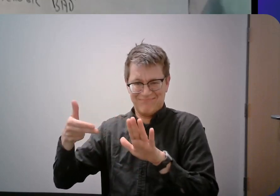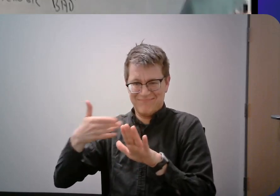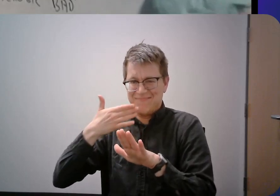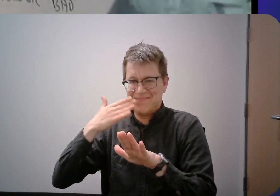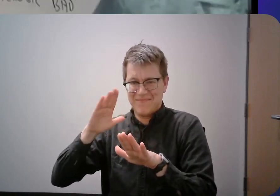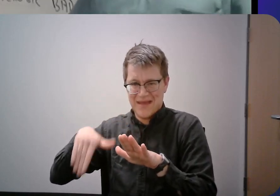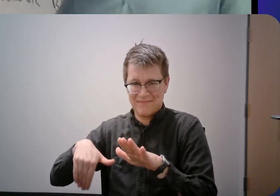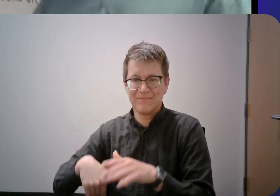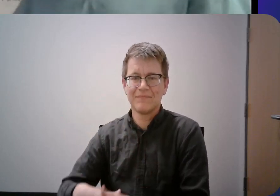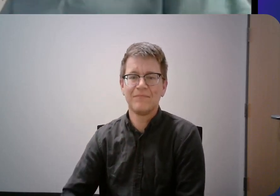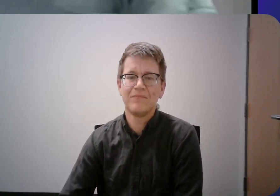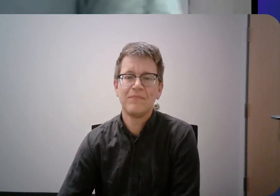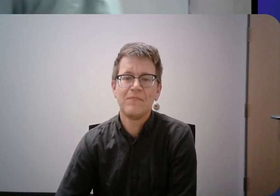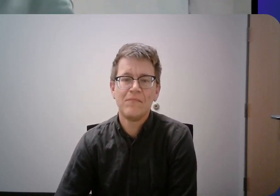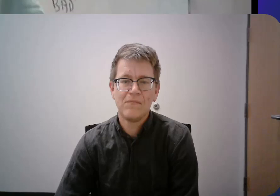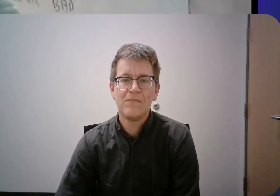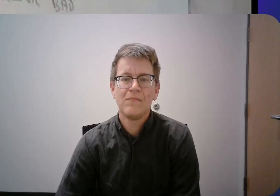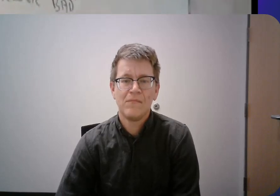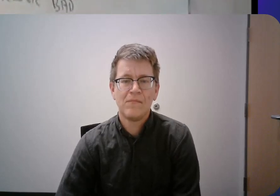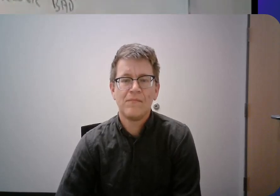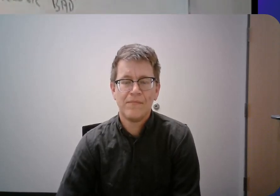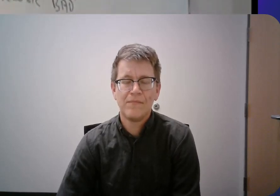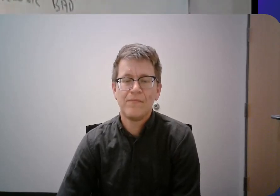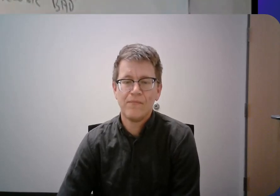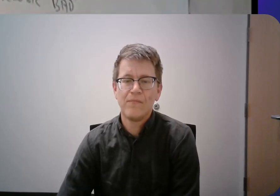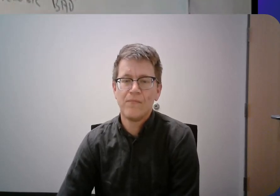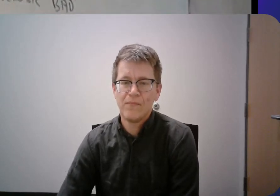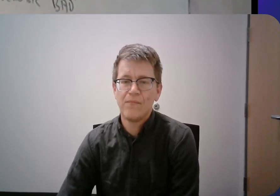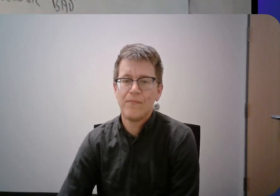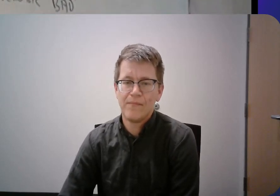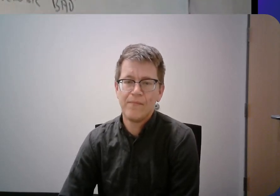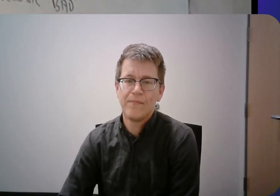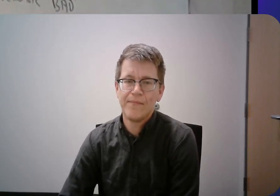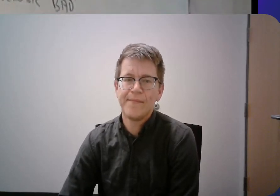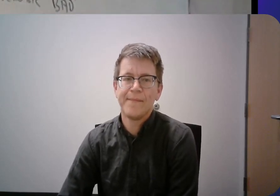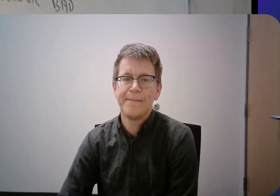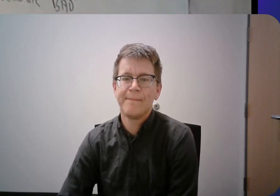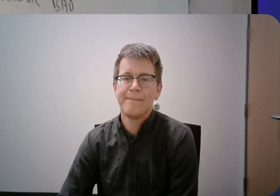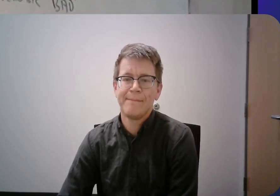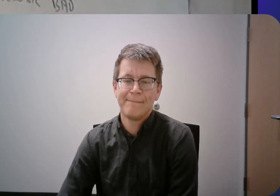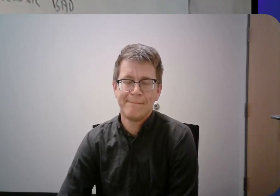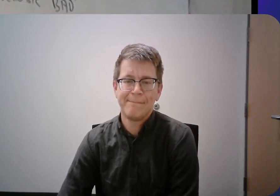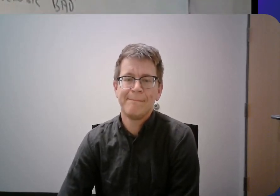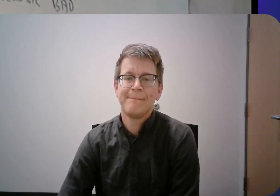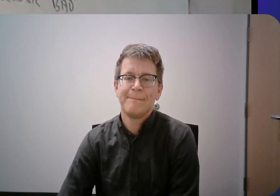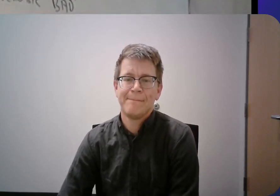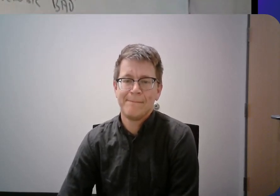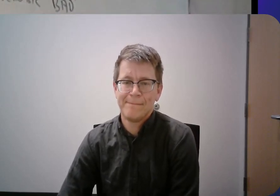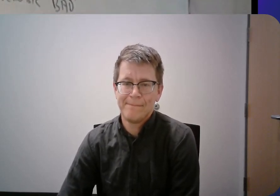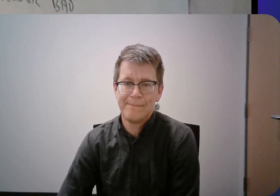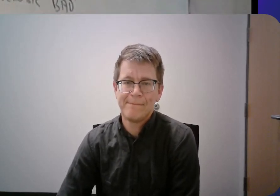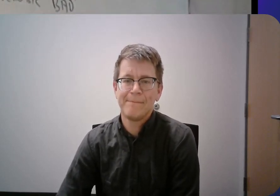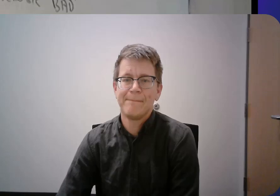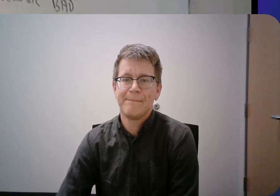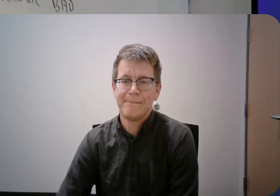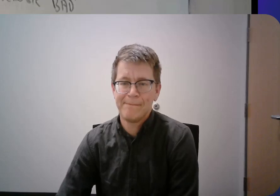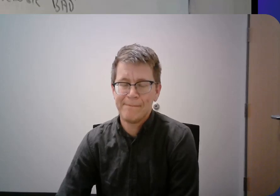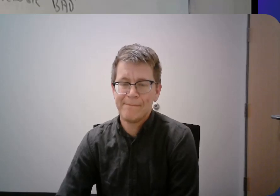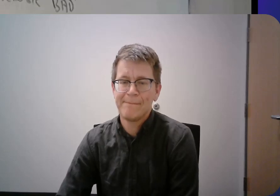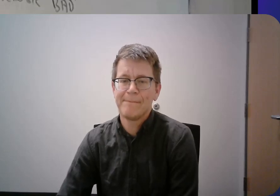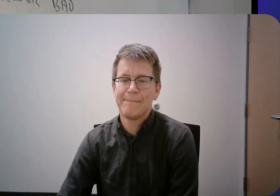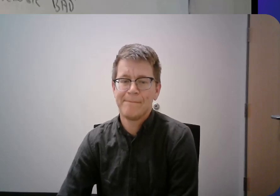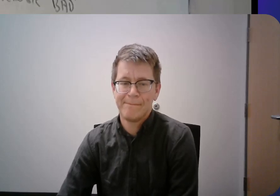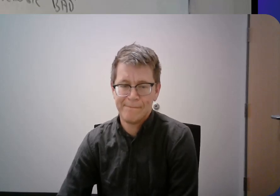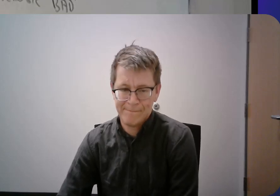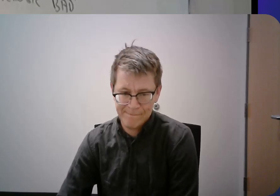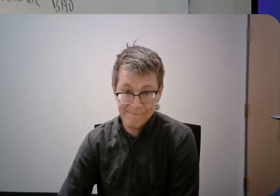Now, good and bad are relative terms. We have good things under certain conditions, and we have bad things